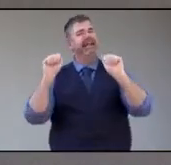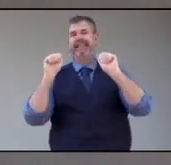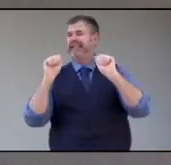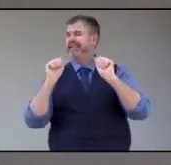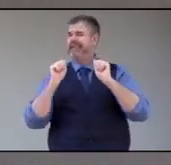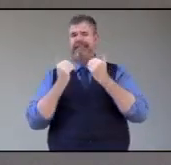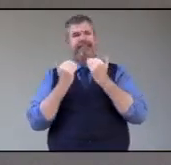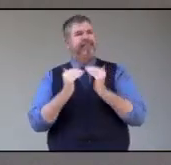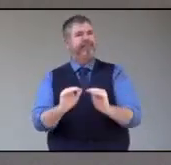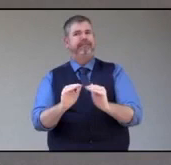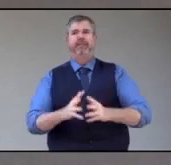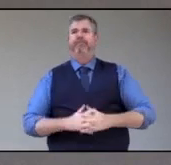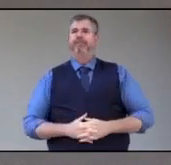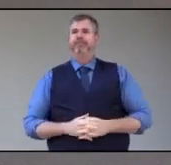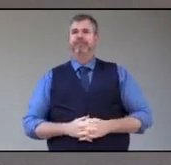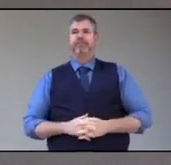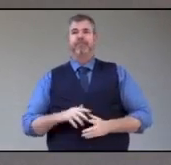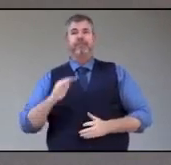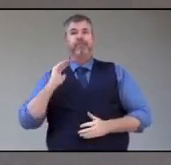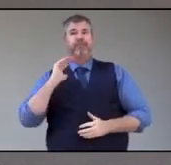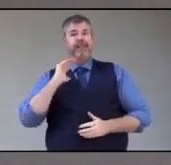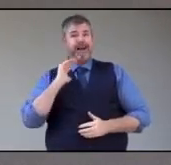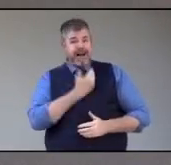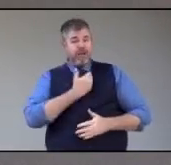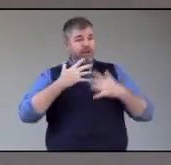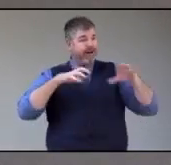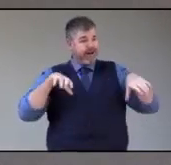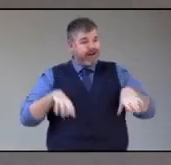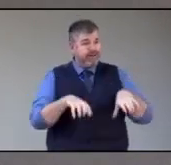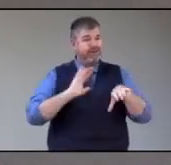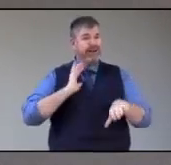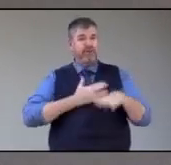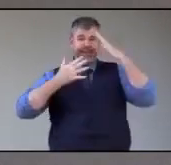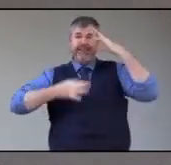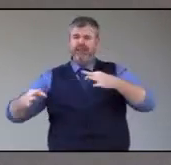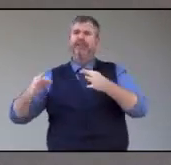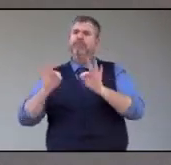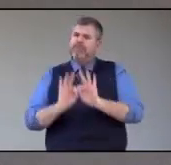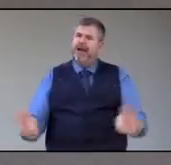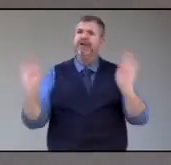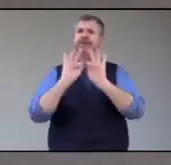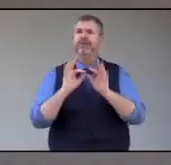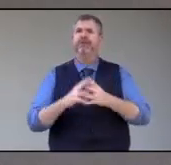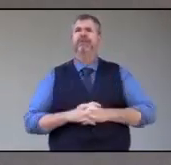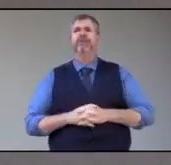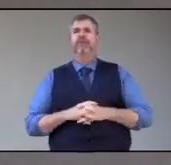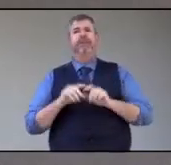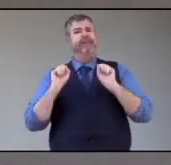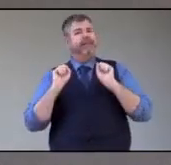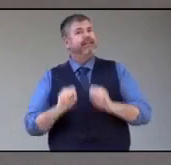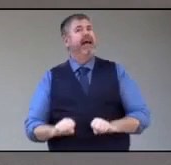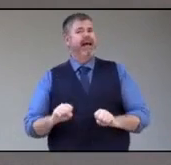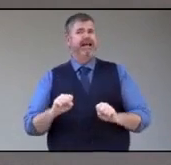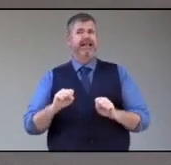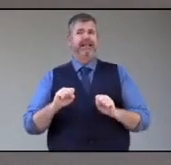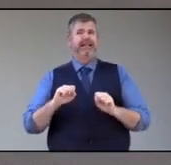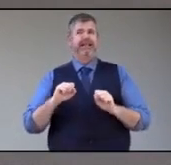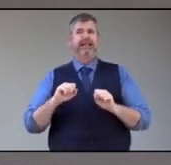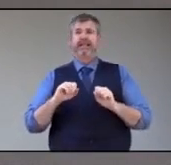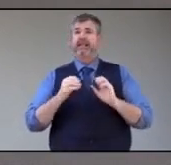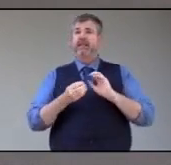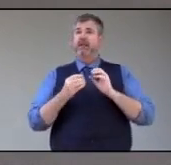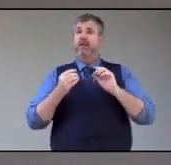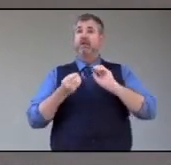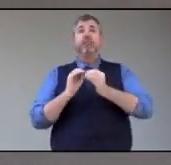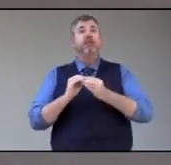Our actions matter. Our actions drive this pandemic up or down, and we have it